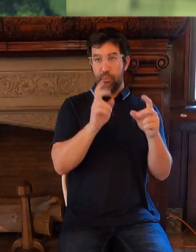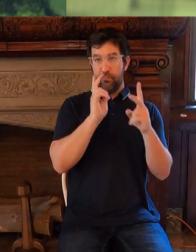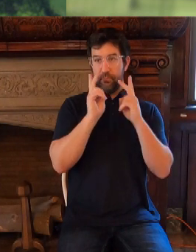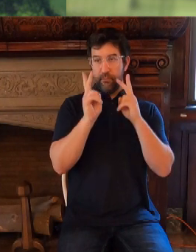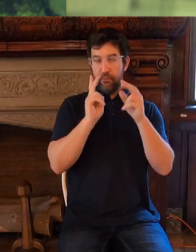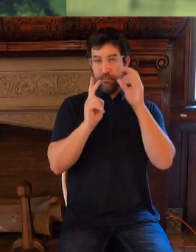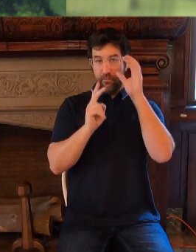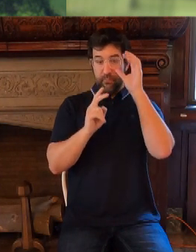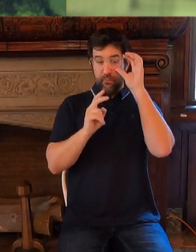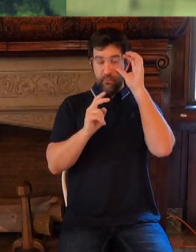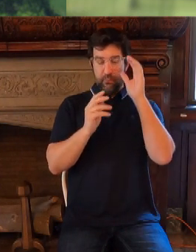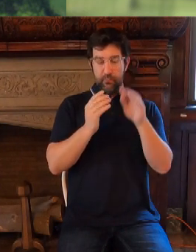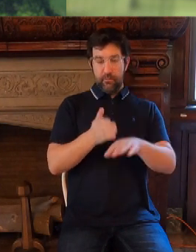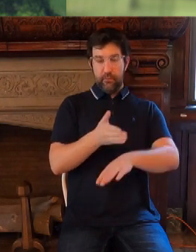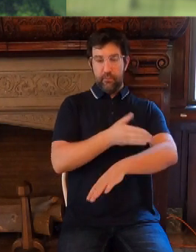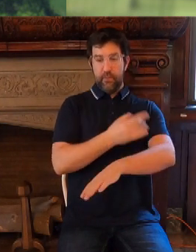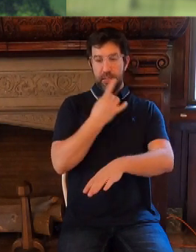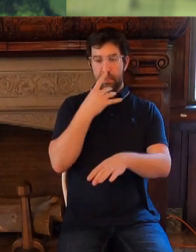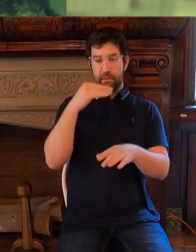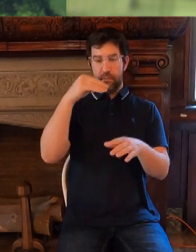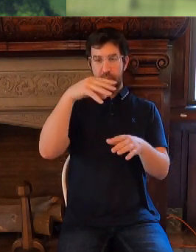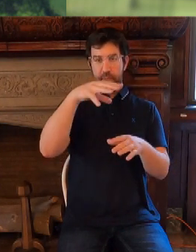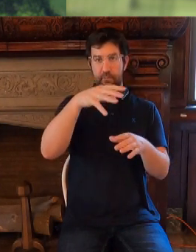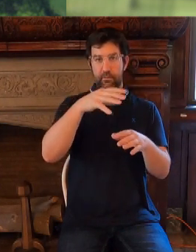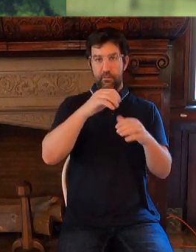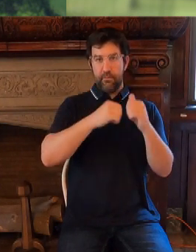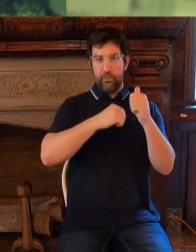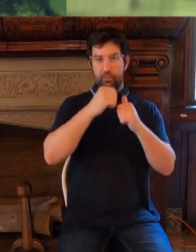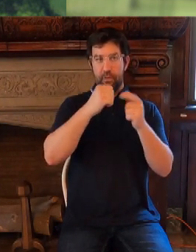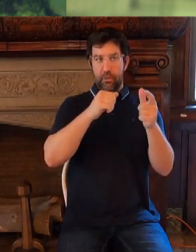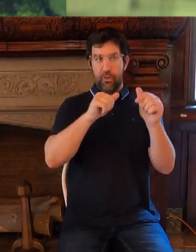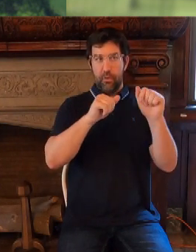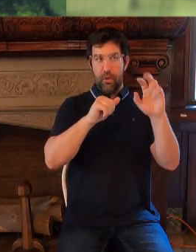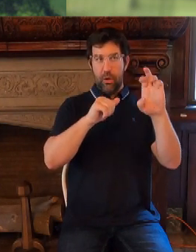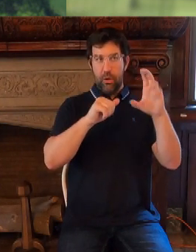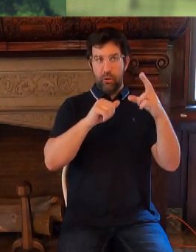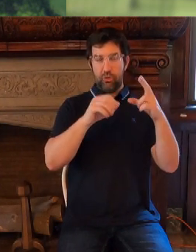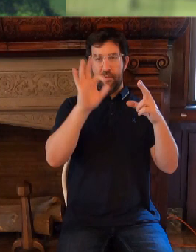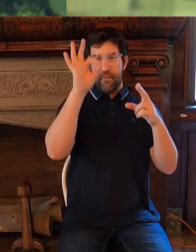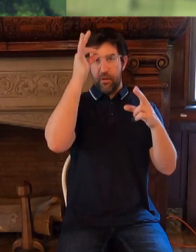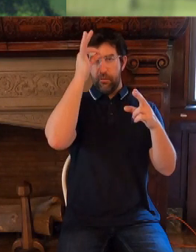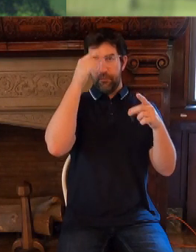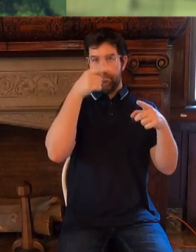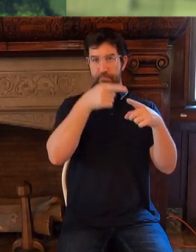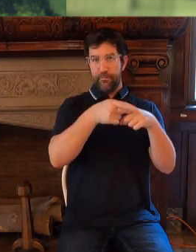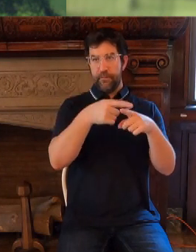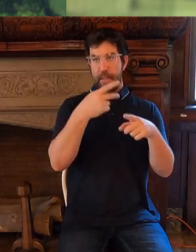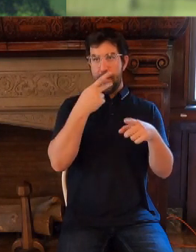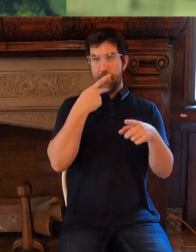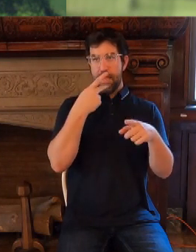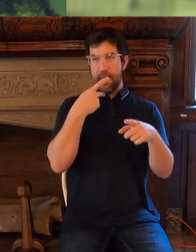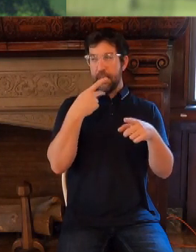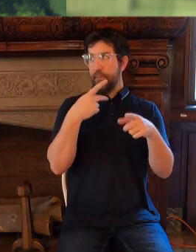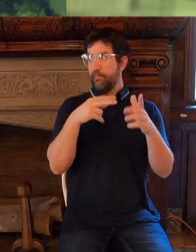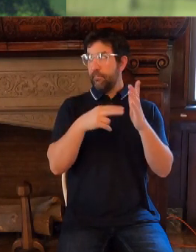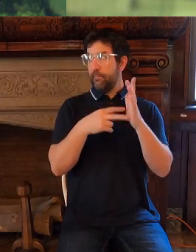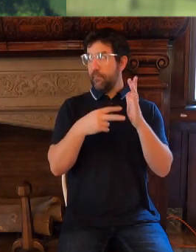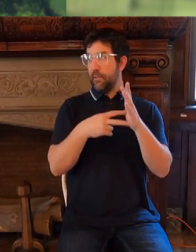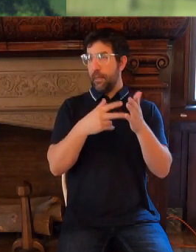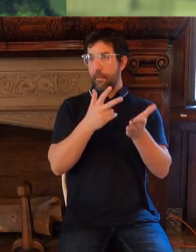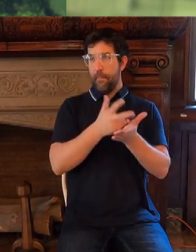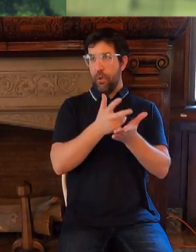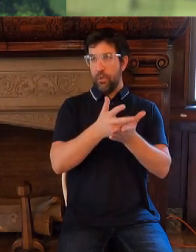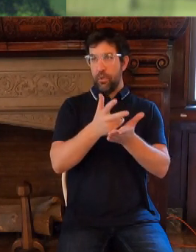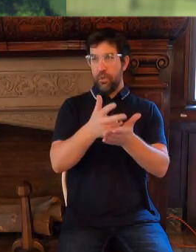see, we're going to improve the signal infrastructure at Arch and Federal. The pink indicates parking along